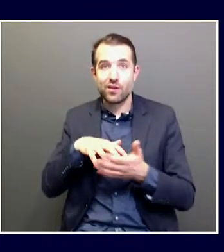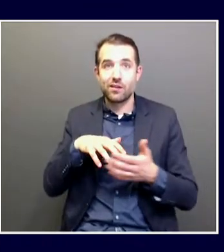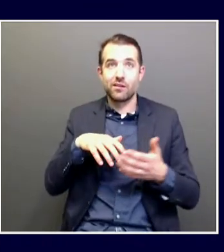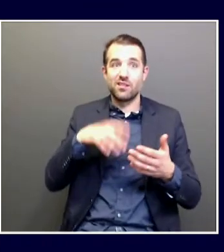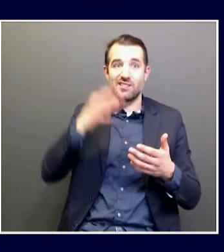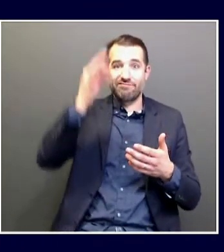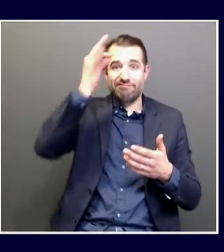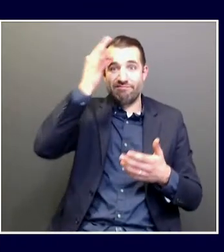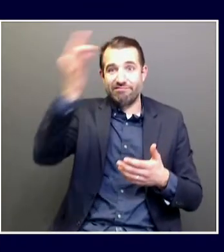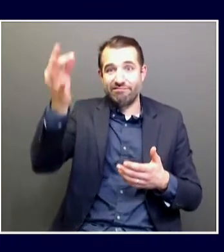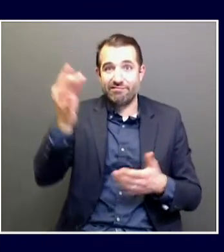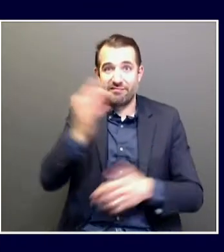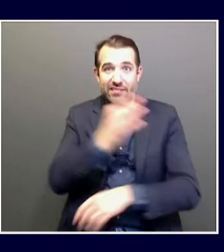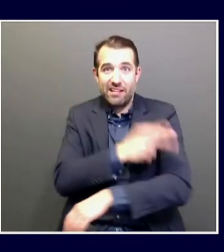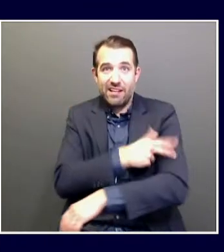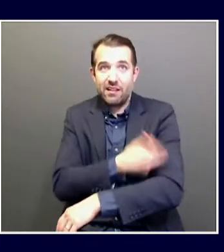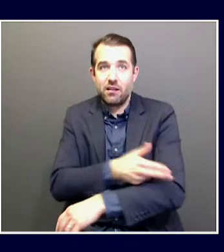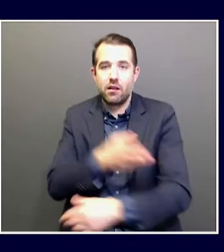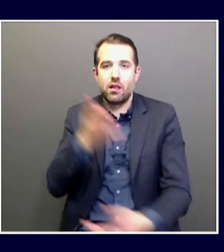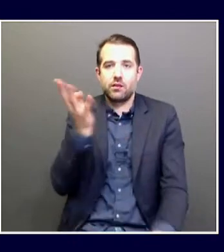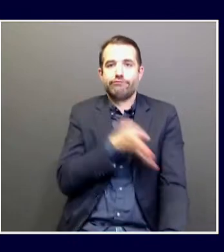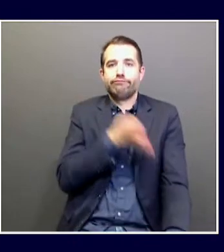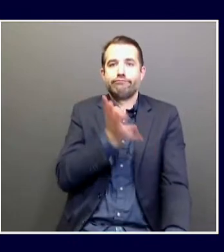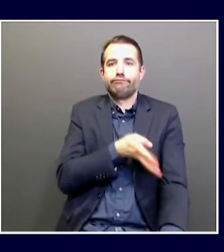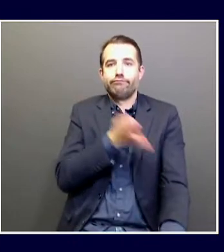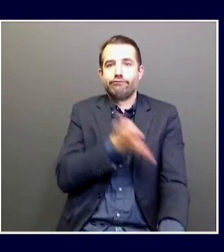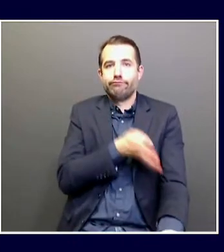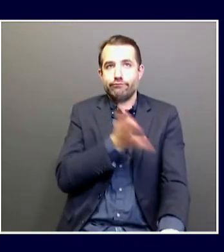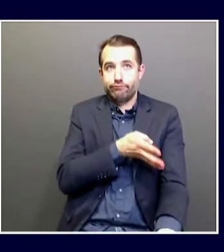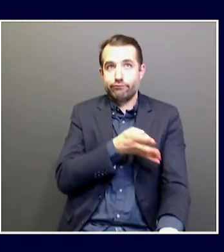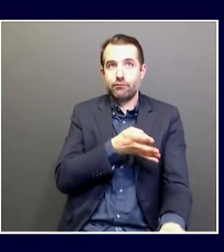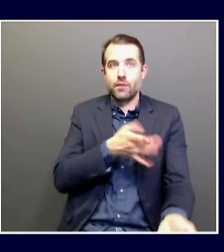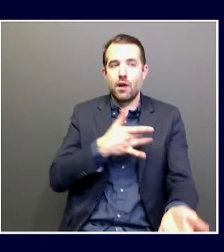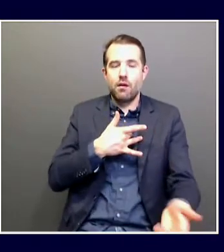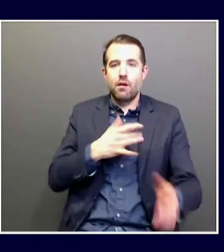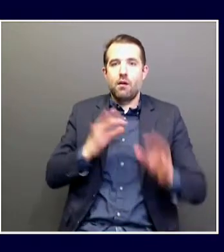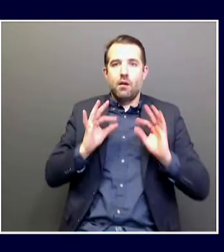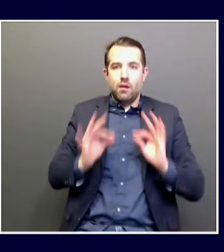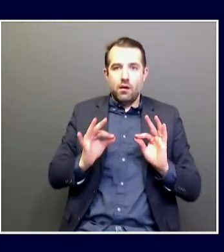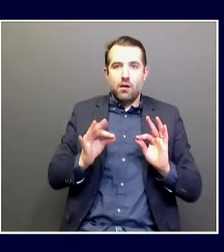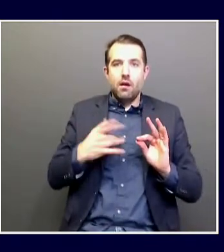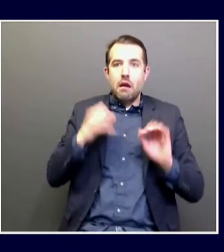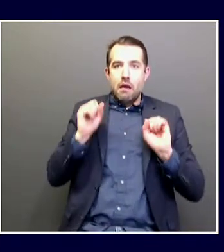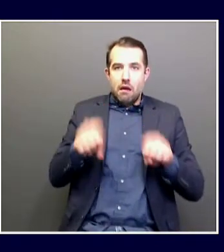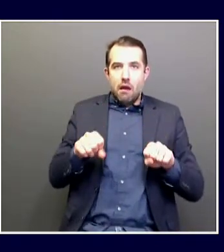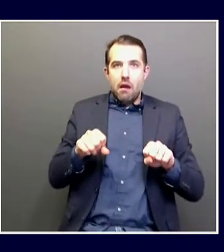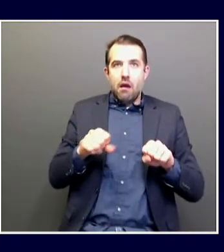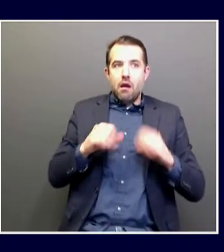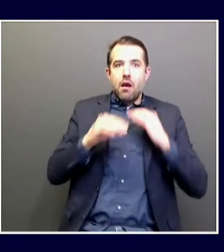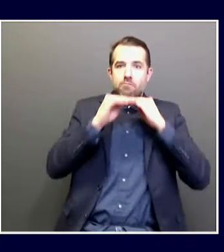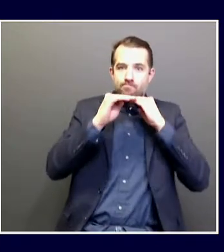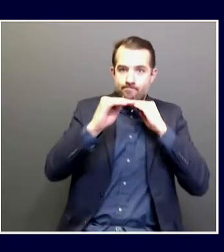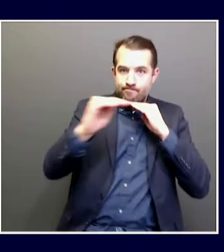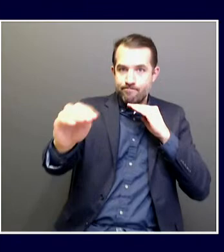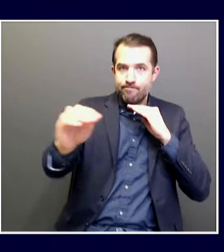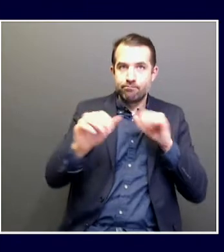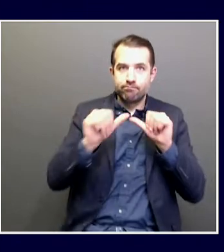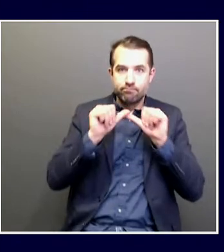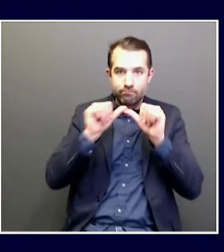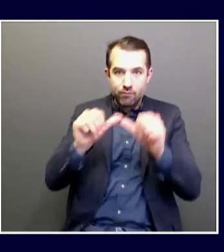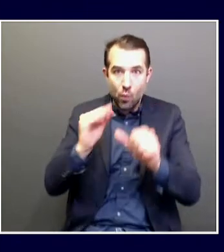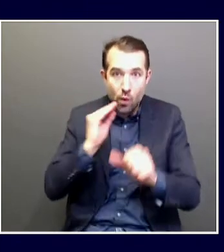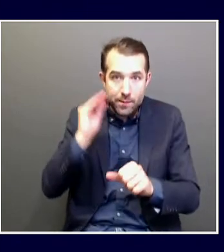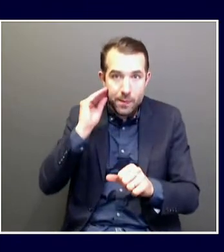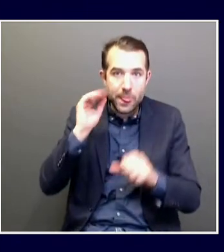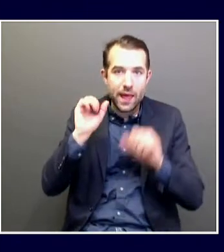after administration of monoclonals were able to stay safe and isolate at home and avoid what would have otherwise been a